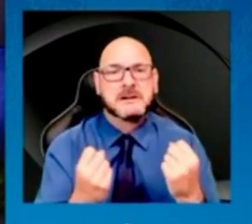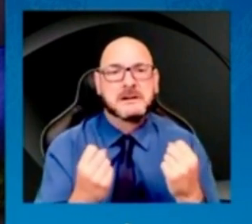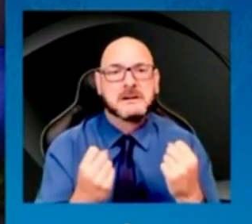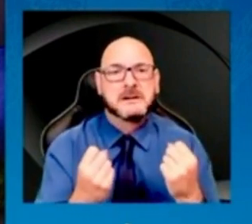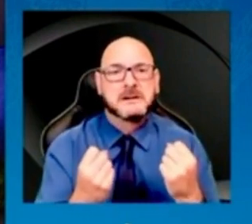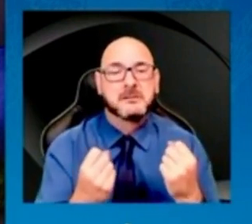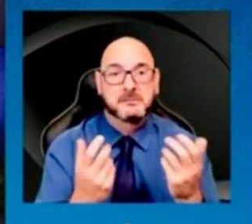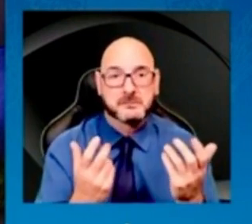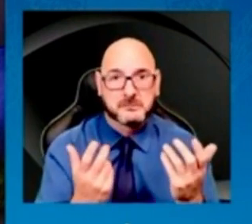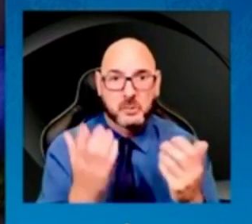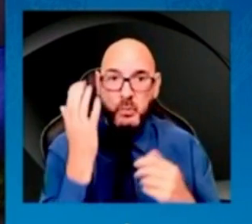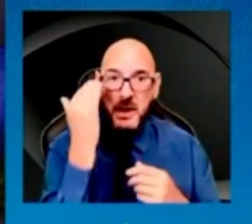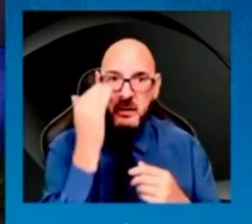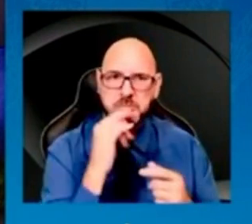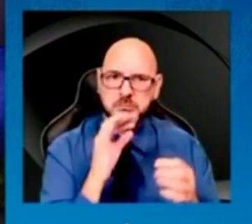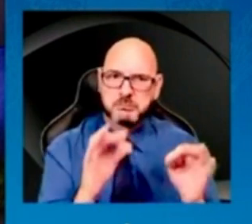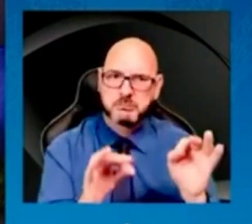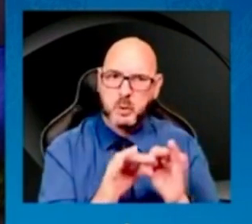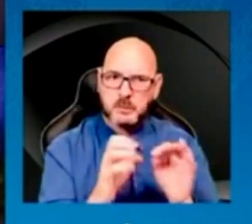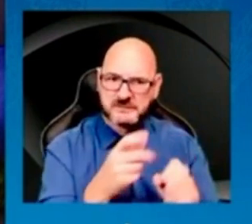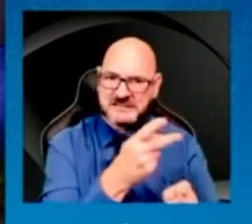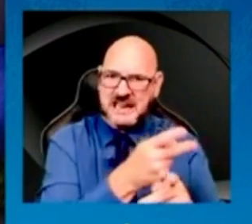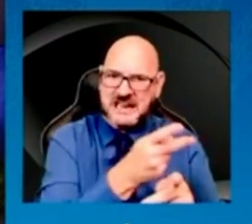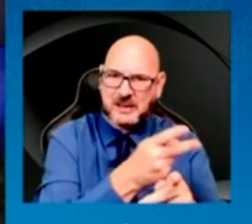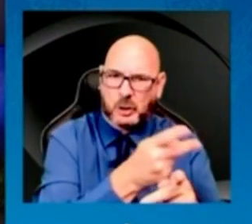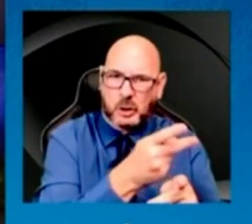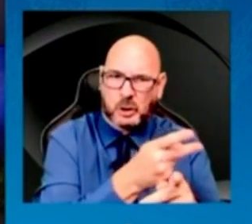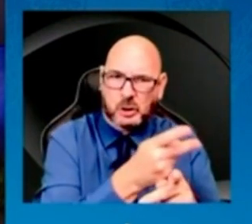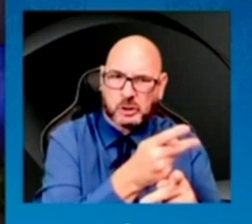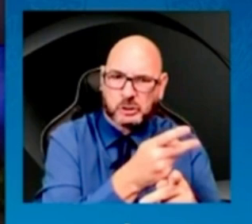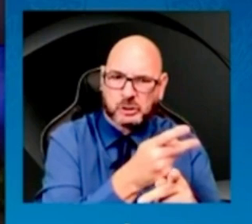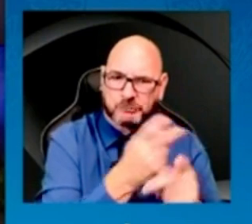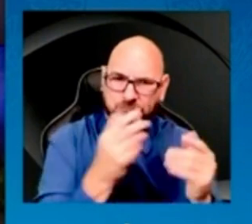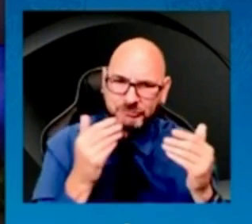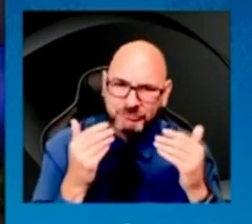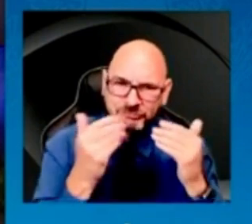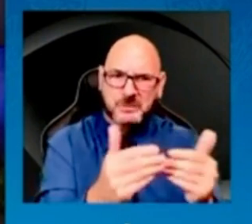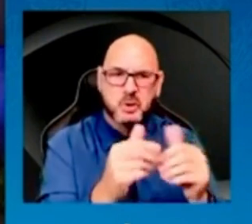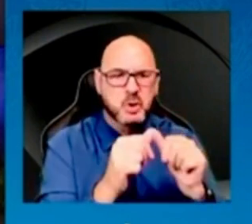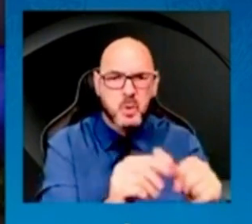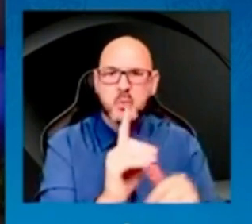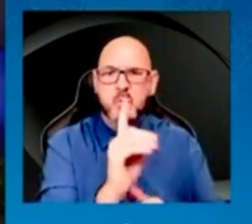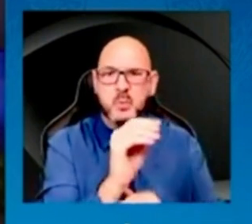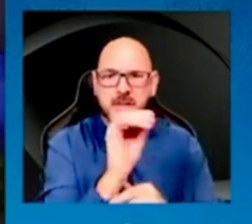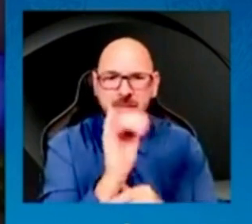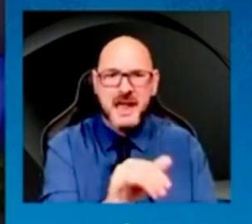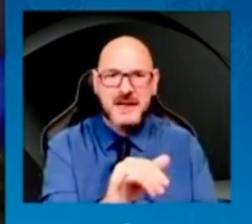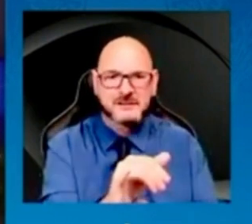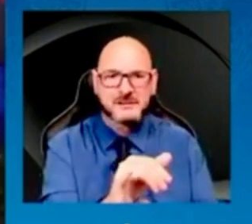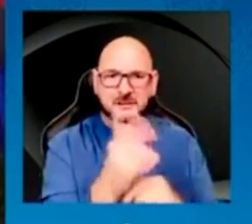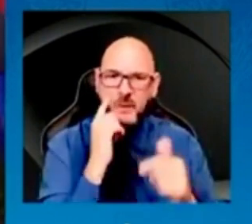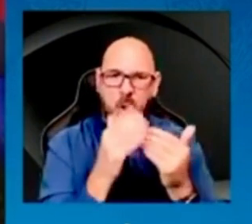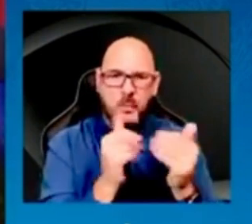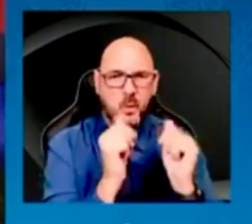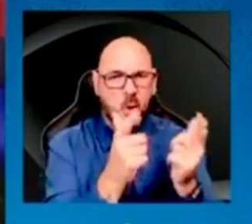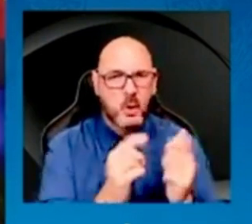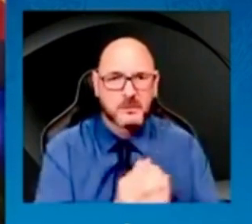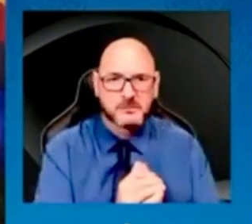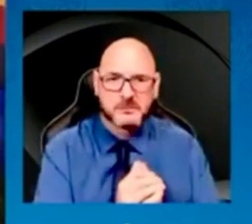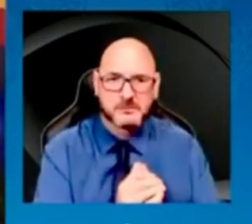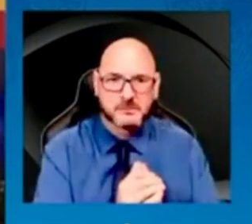And so let's continue to do that. Thank you all. Thank you, Madam Vice President.